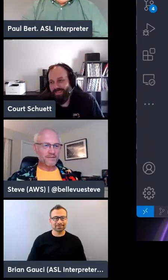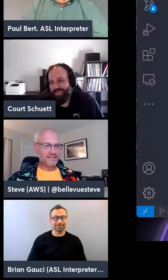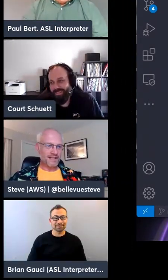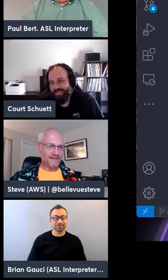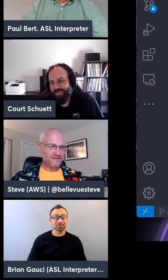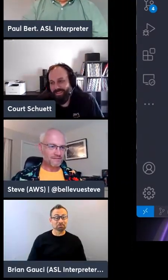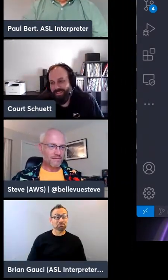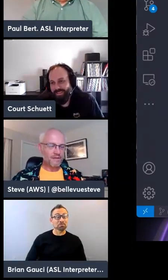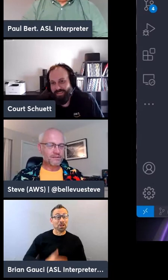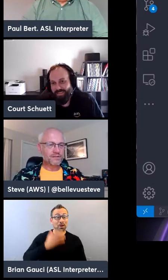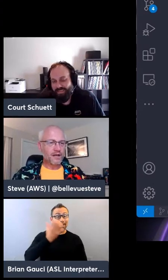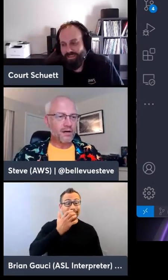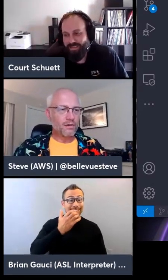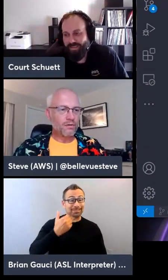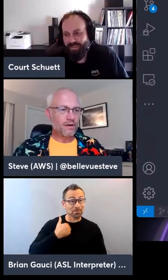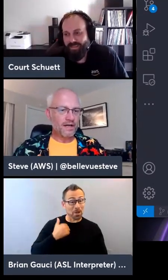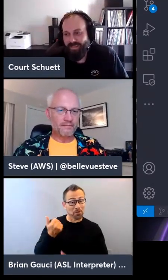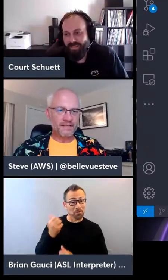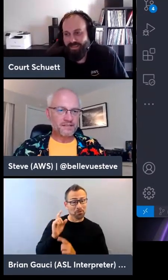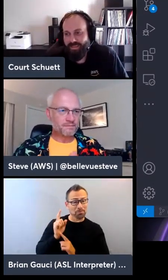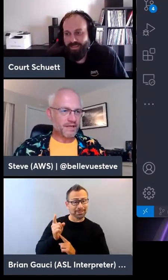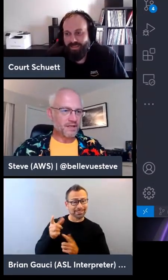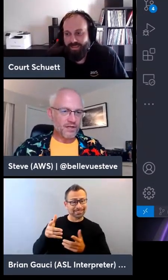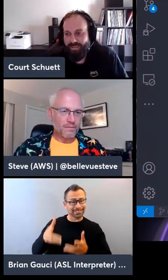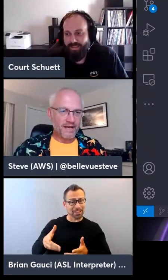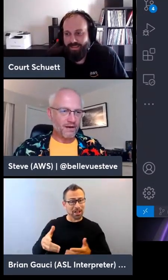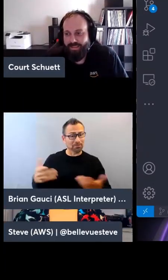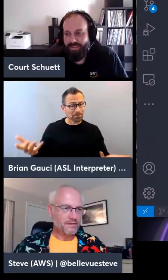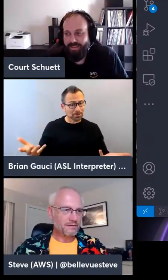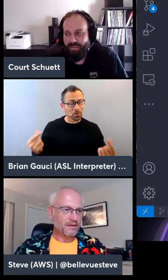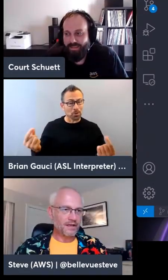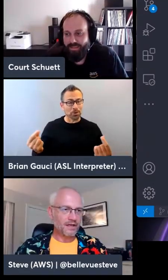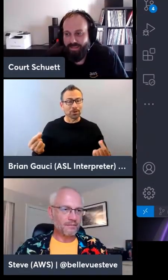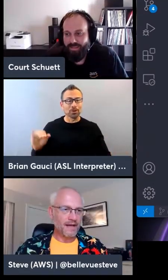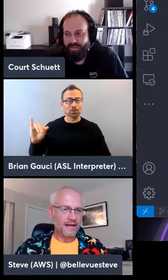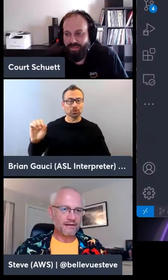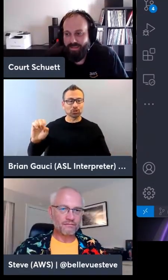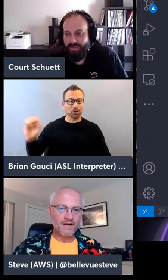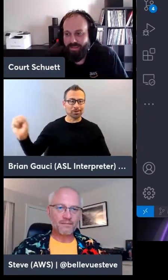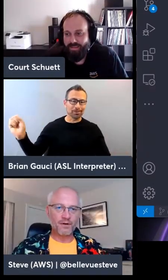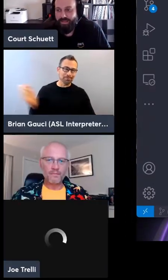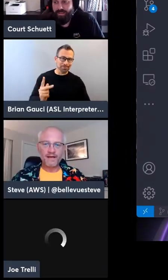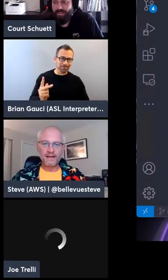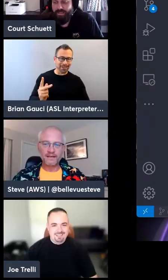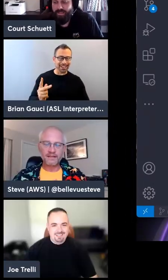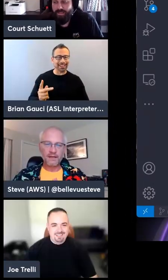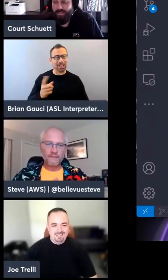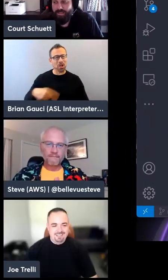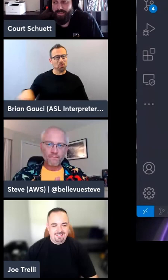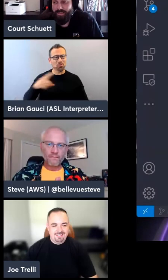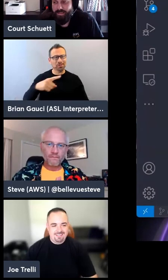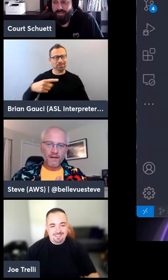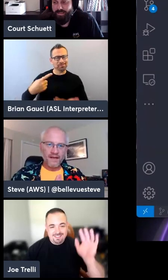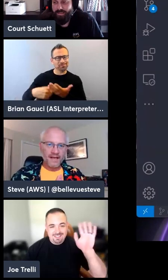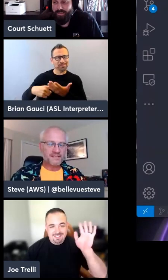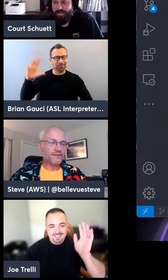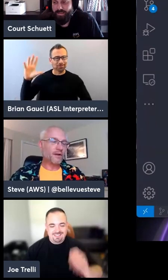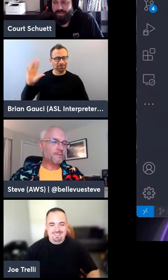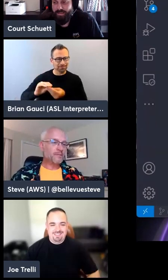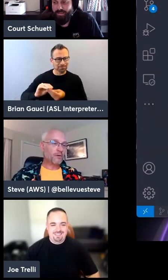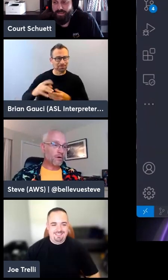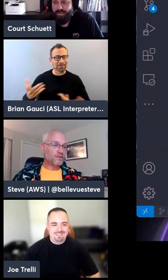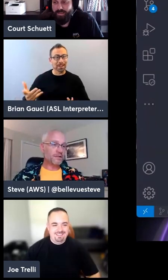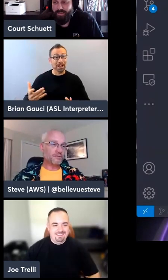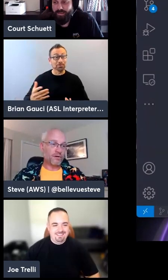have a couple of minutes left. So let's bring Joe back on and wrap up. And I guess for a